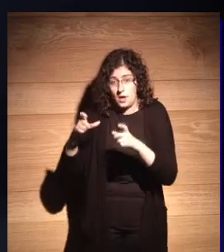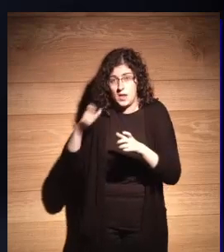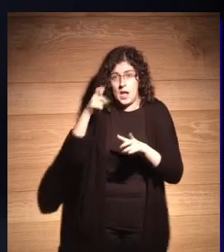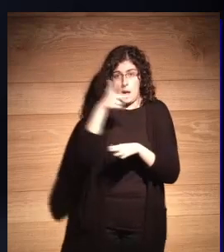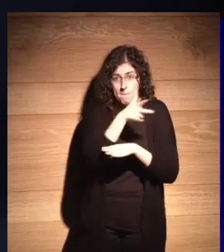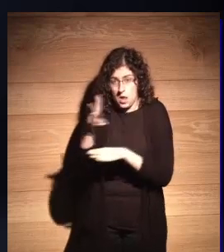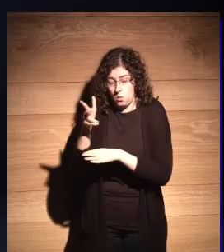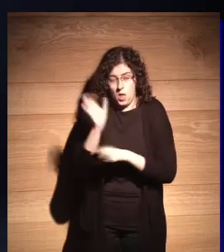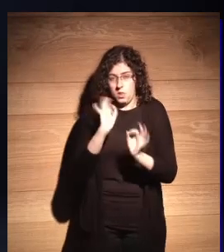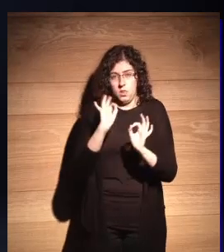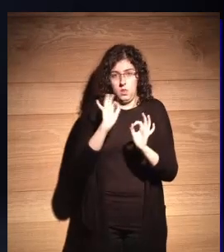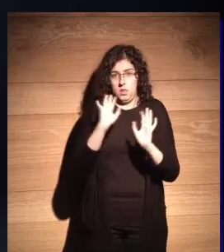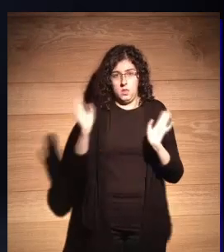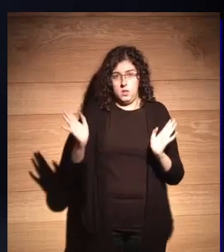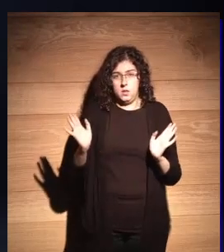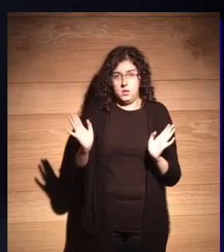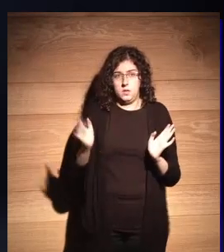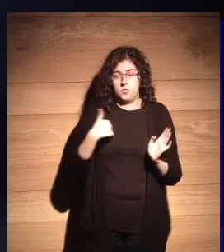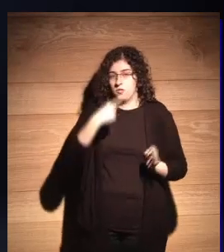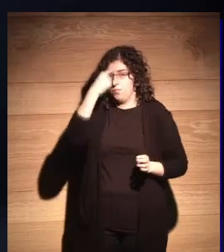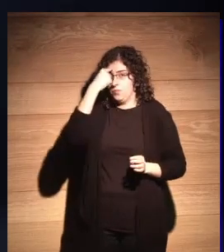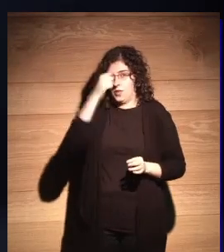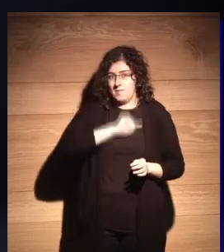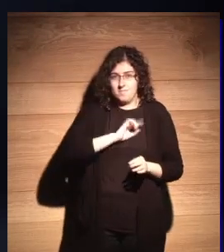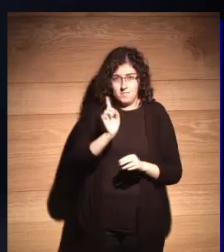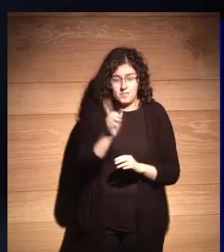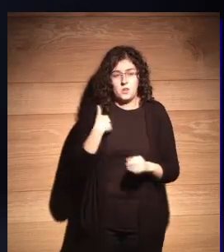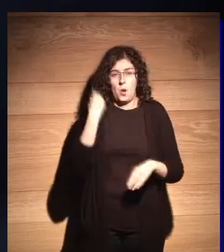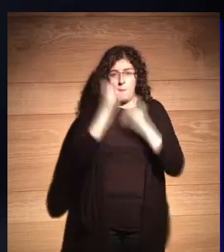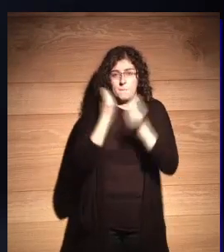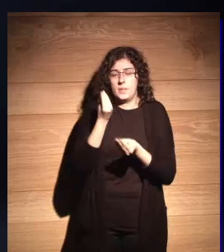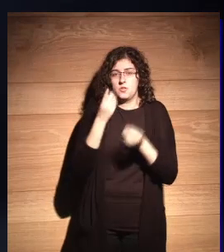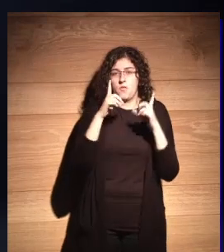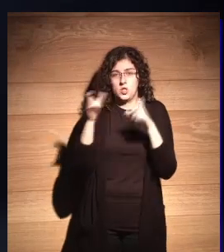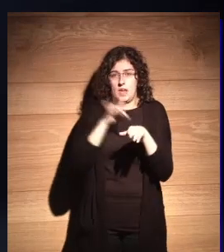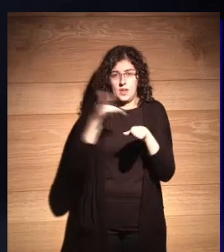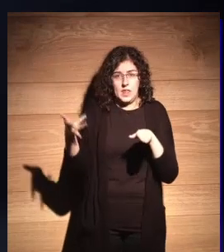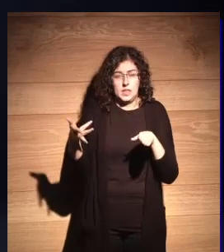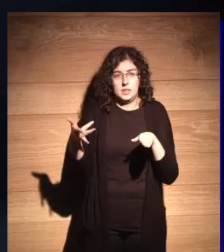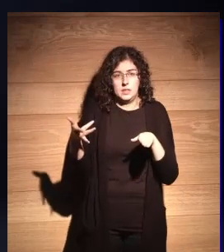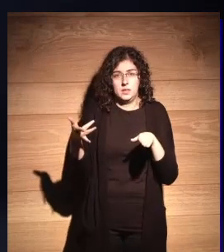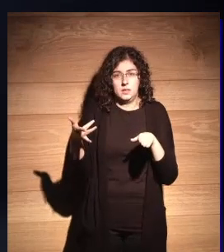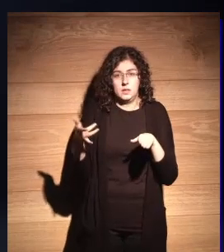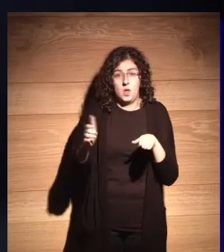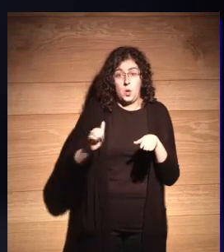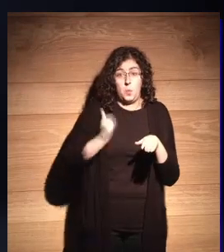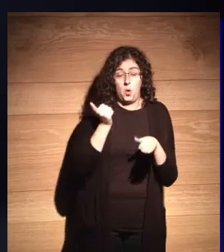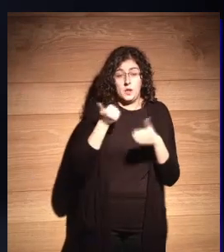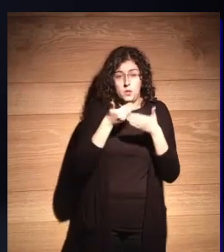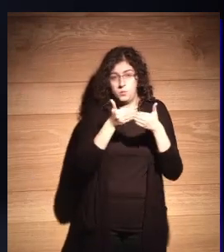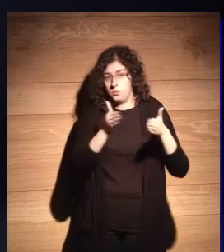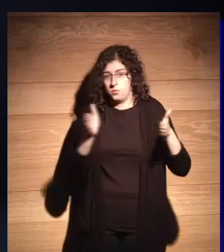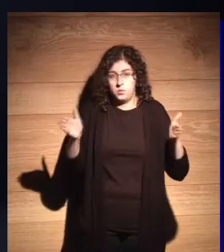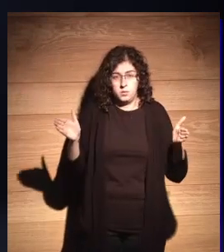I think that digital photography has opened up new possibilities which